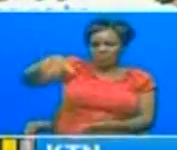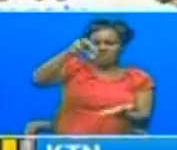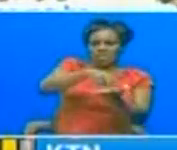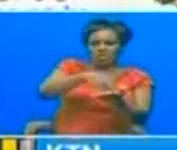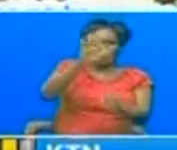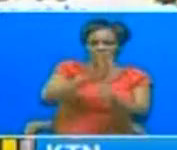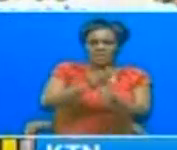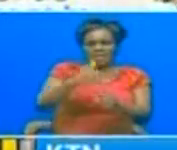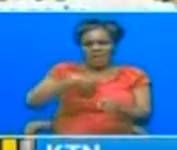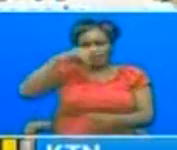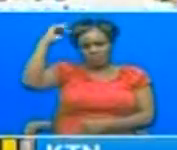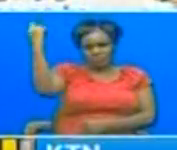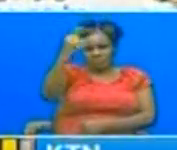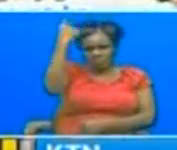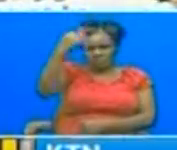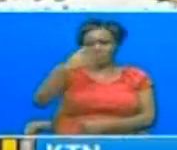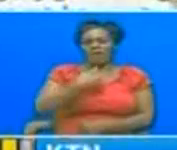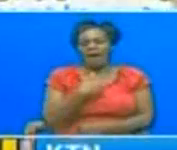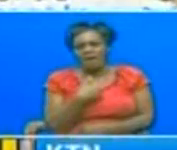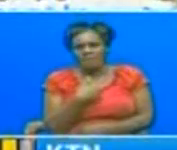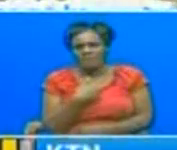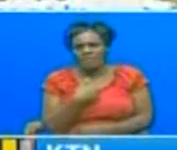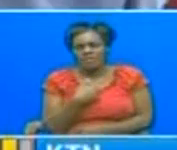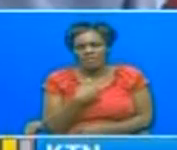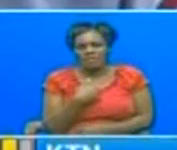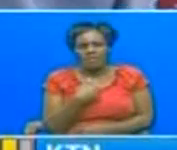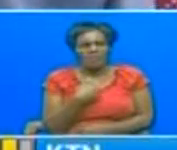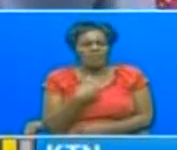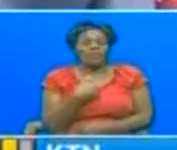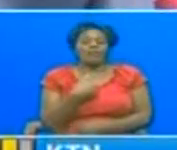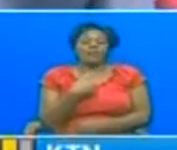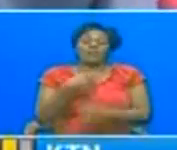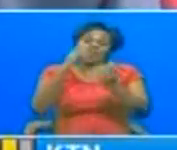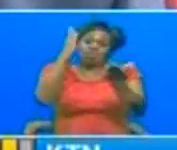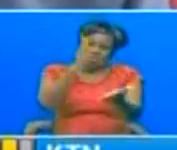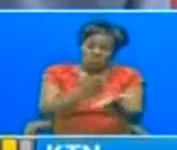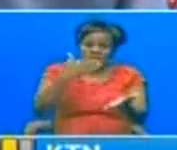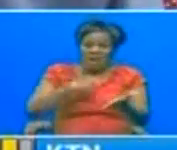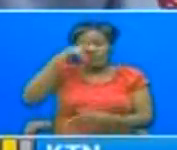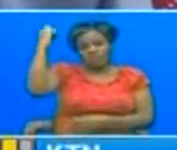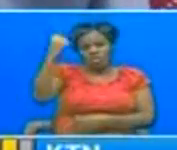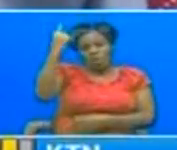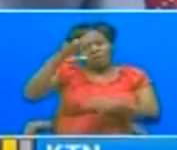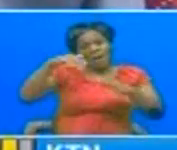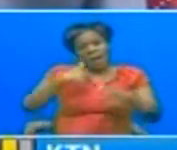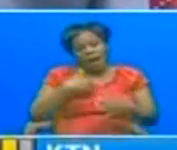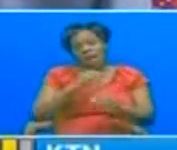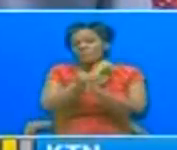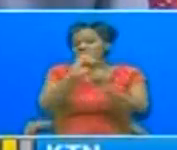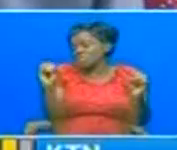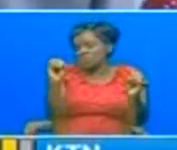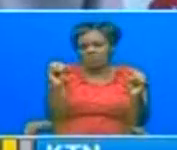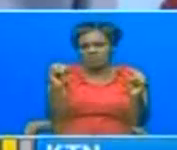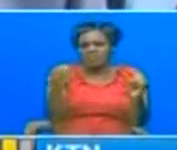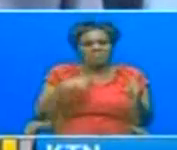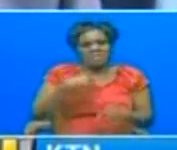and owning a chopper worth at least 300 million shillings. Whether or not I have a chopper or several choppers,